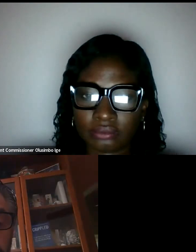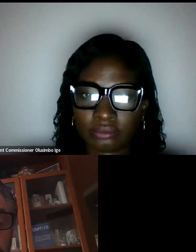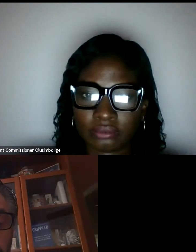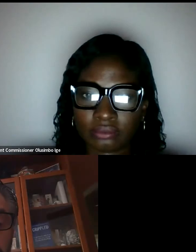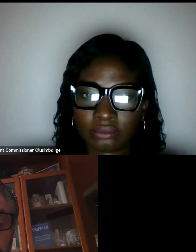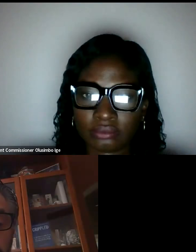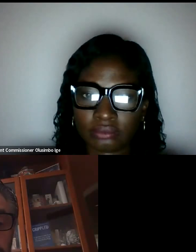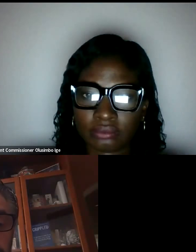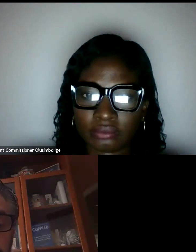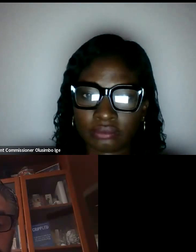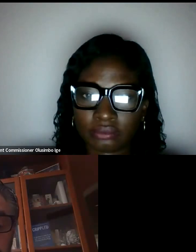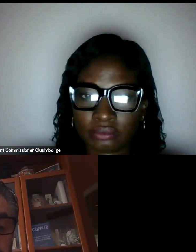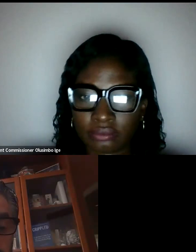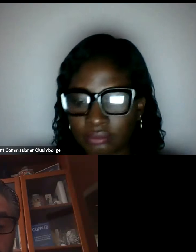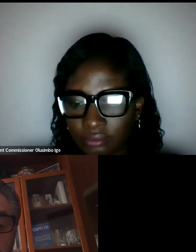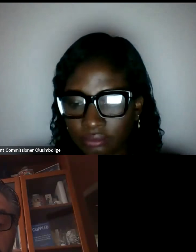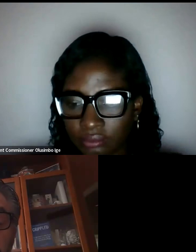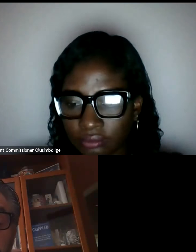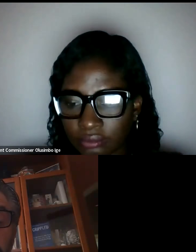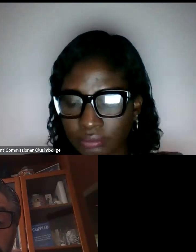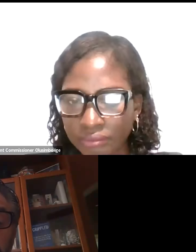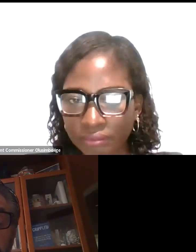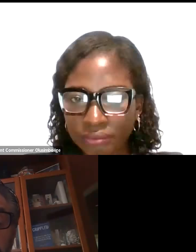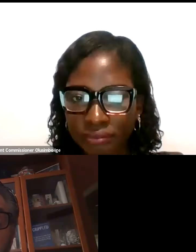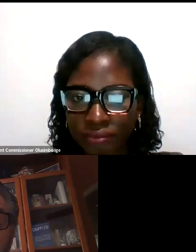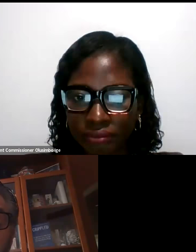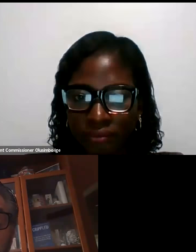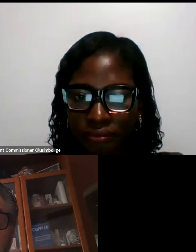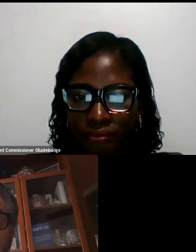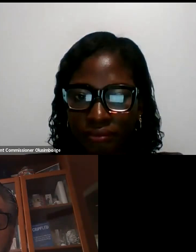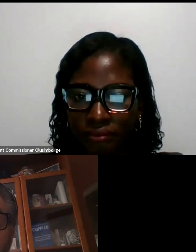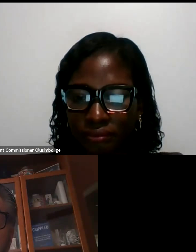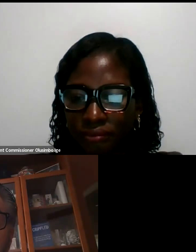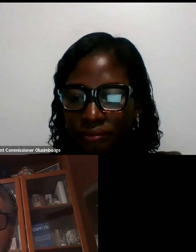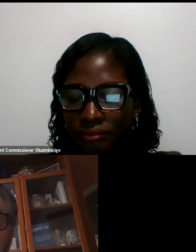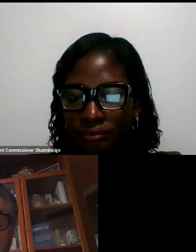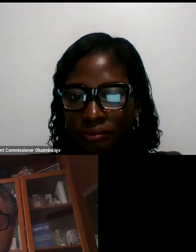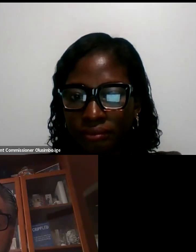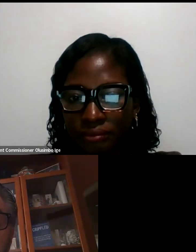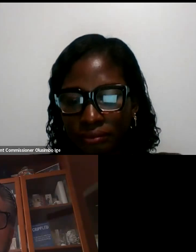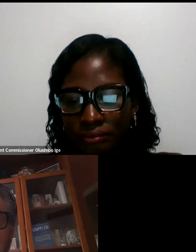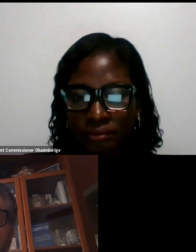people with disabilities. The city operated hubs